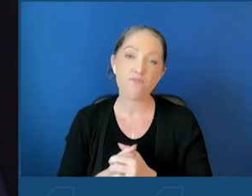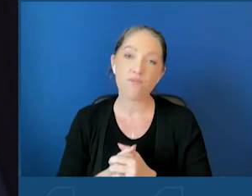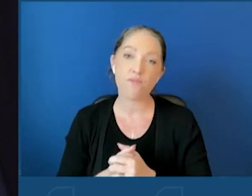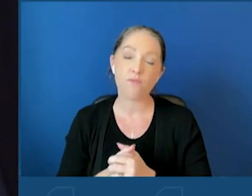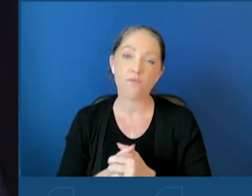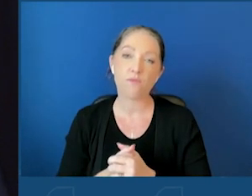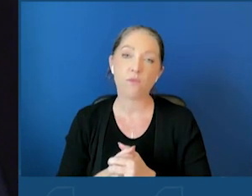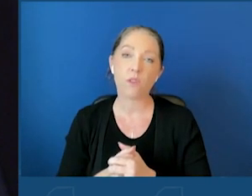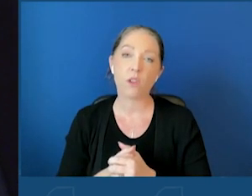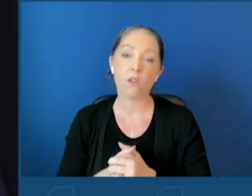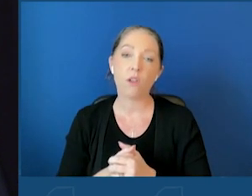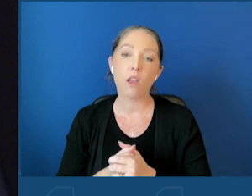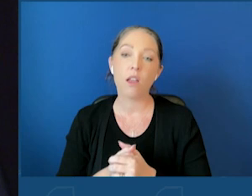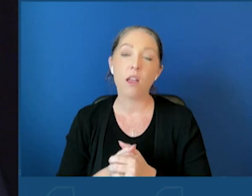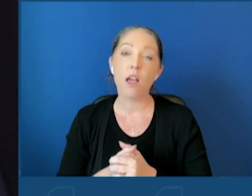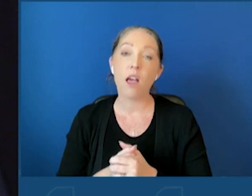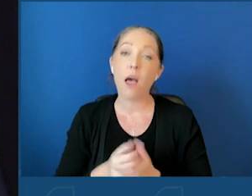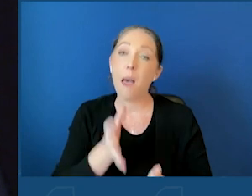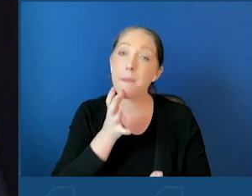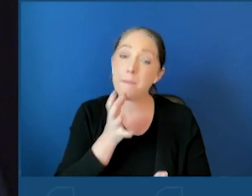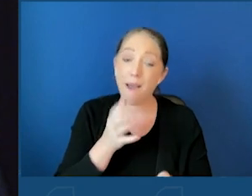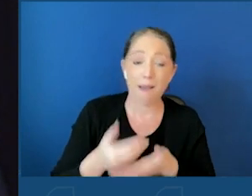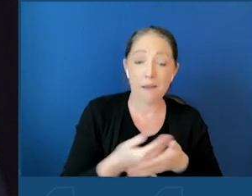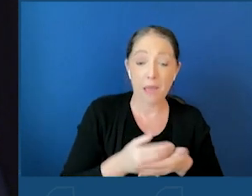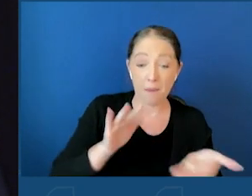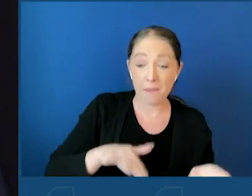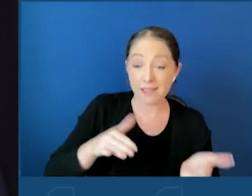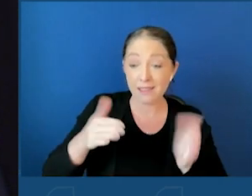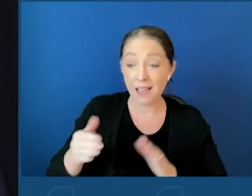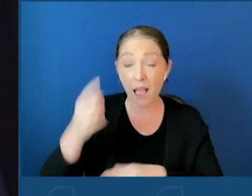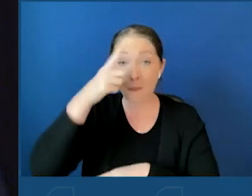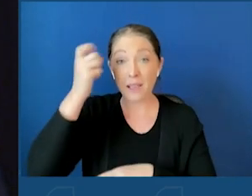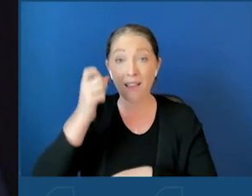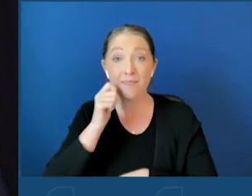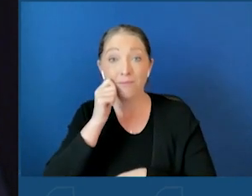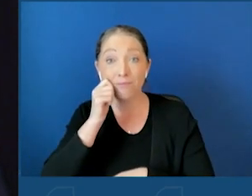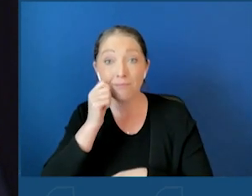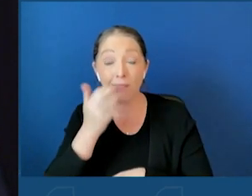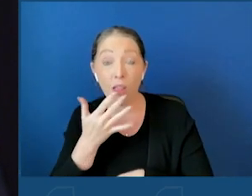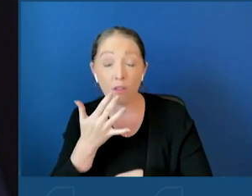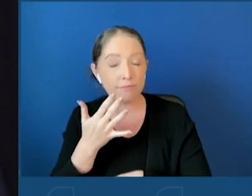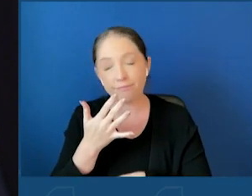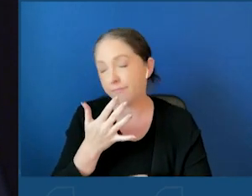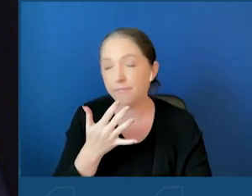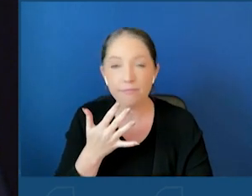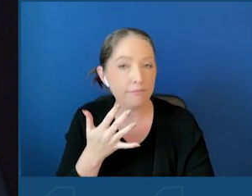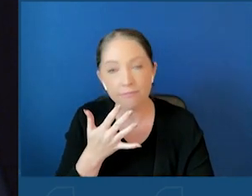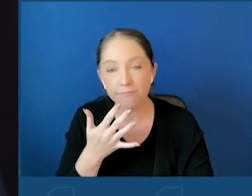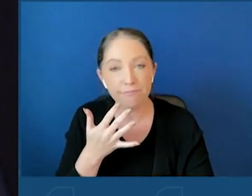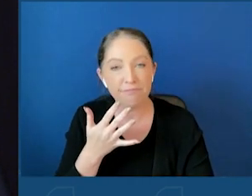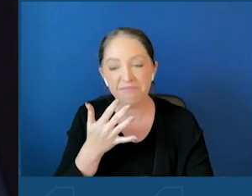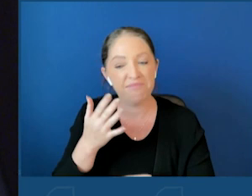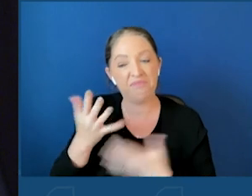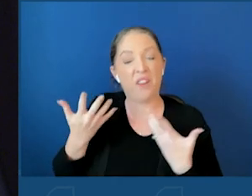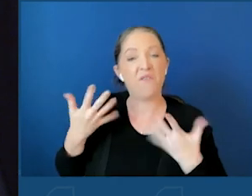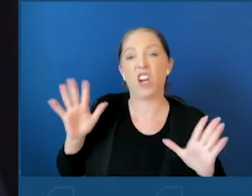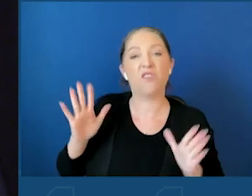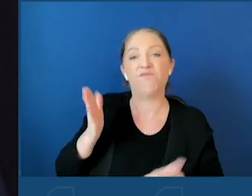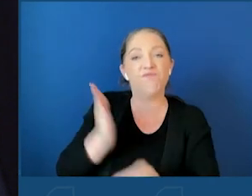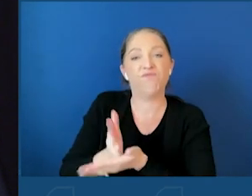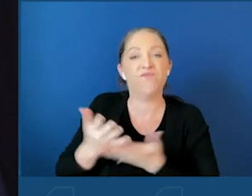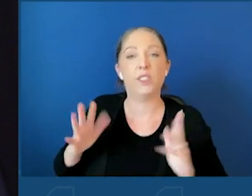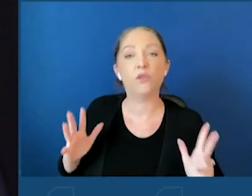any mother or any baby because of the color of their skin. We're not going to do that anymore. We're going to treat